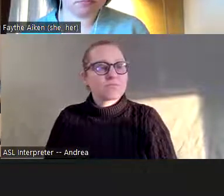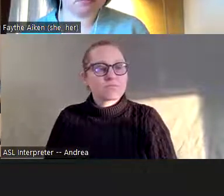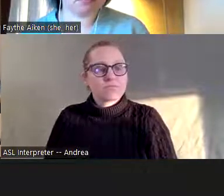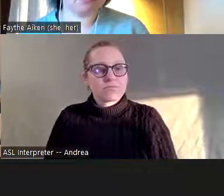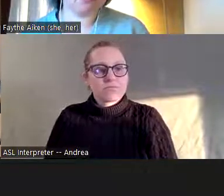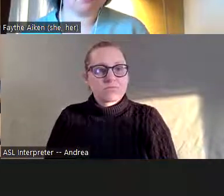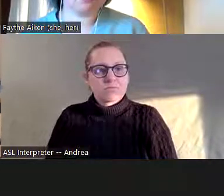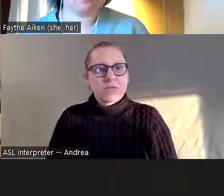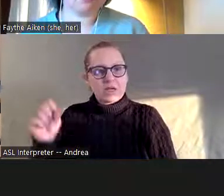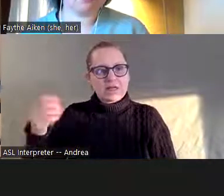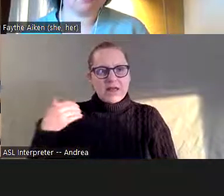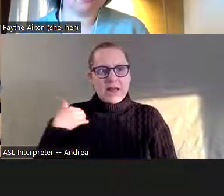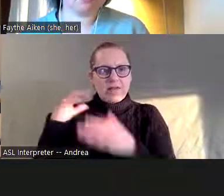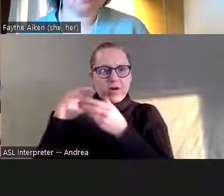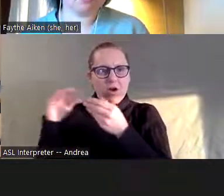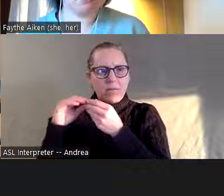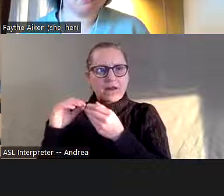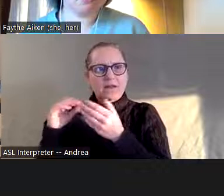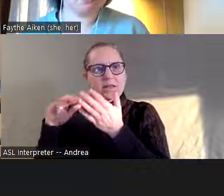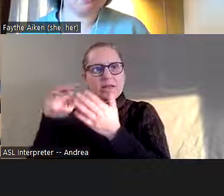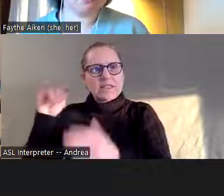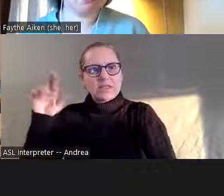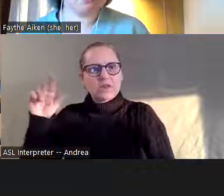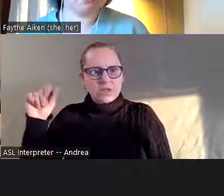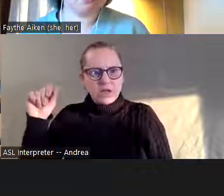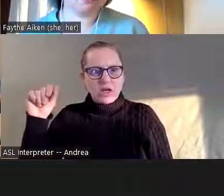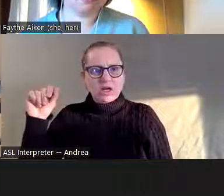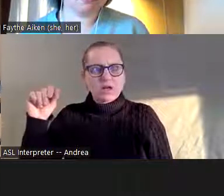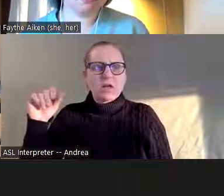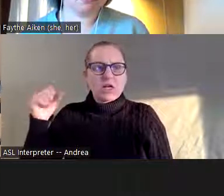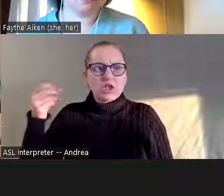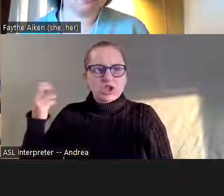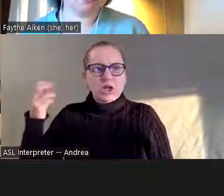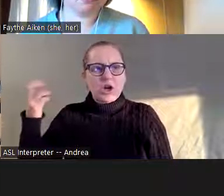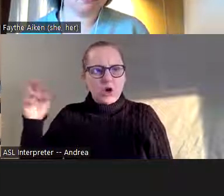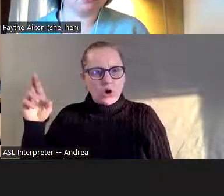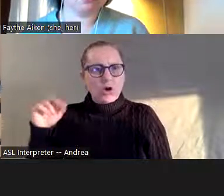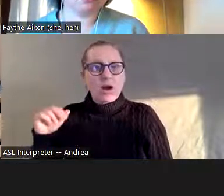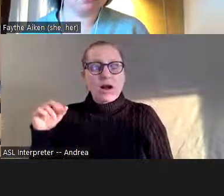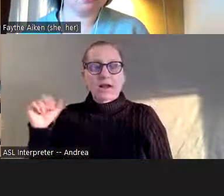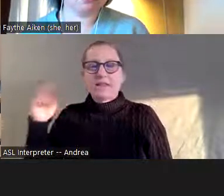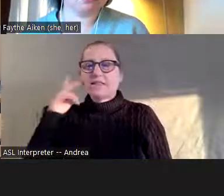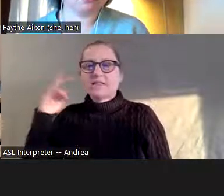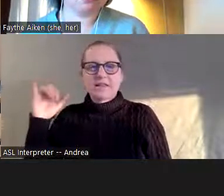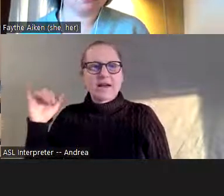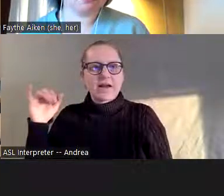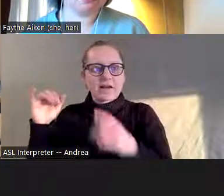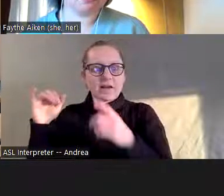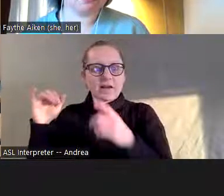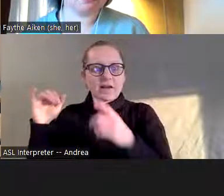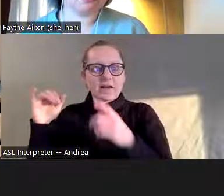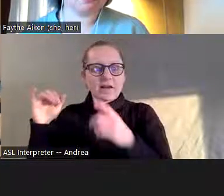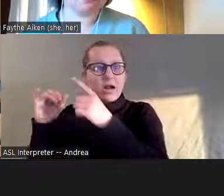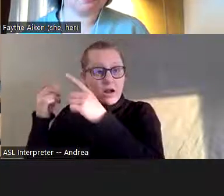I have a comment, Tirsa, she, her. I can see this being useful for when we have